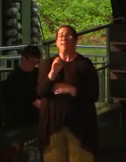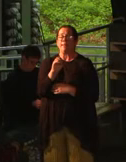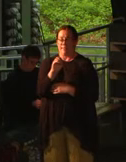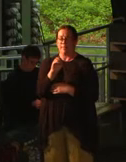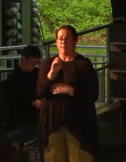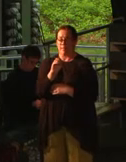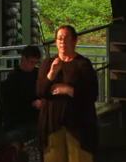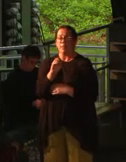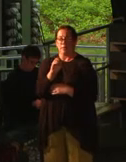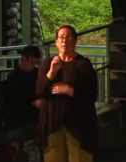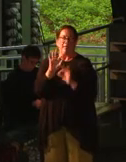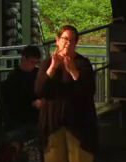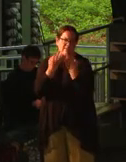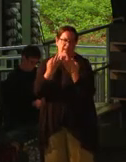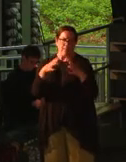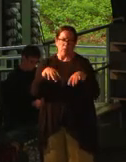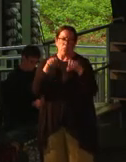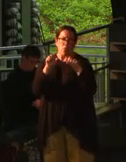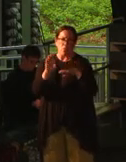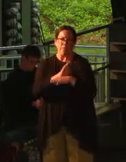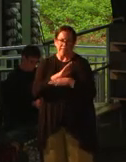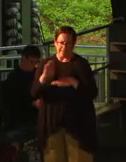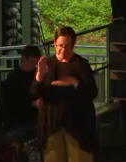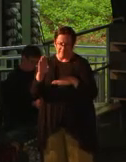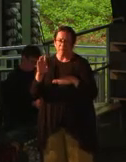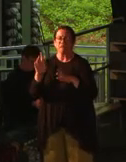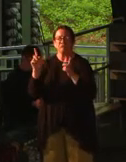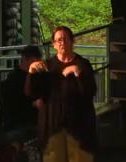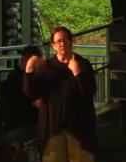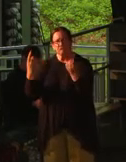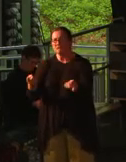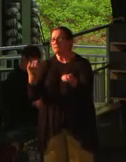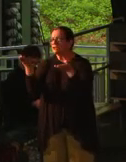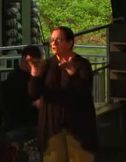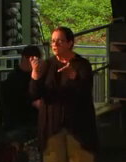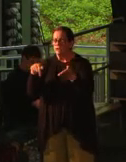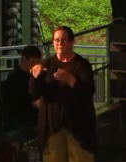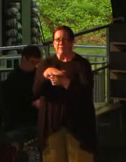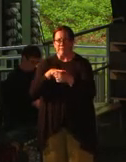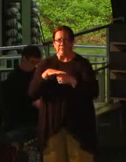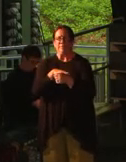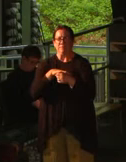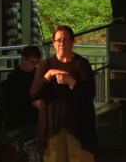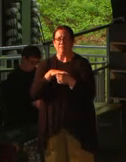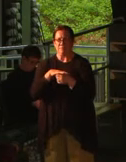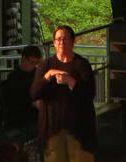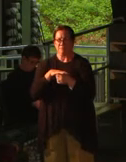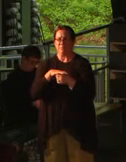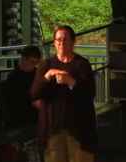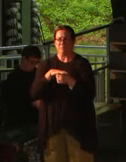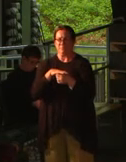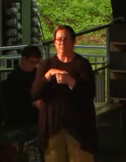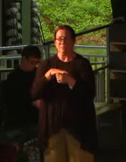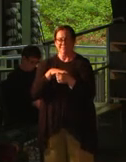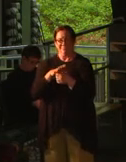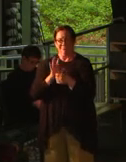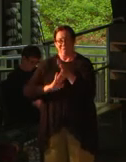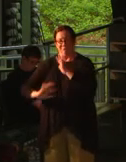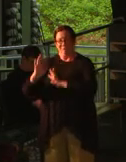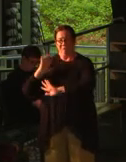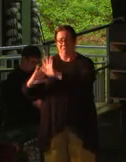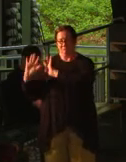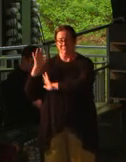Rua Dumont Audet Insurance is a family-owned business that has long served our region with beginnings that can be traced back to